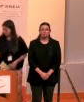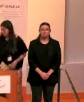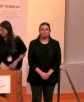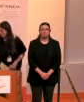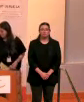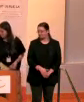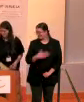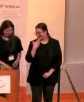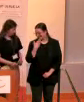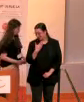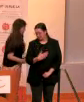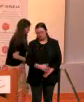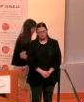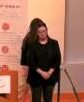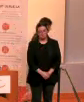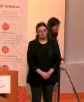Yep.